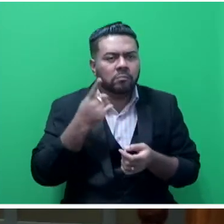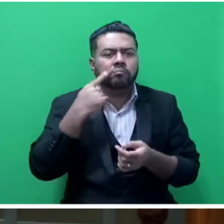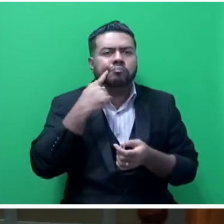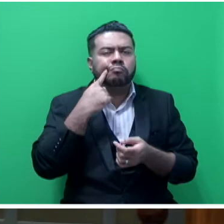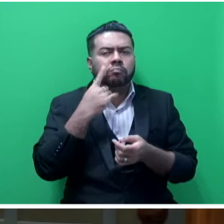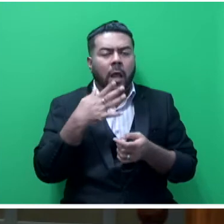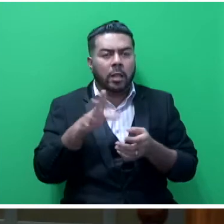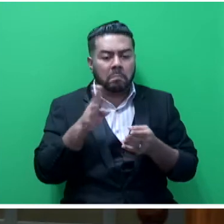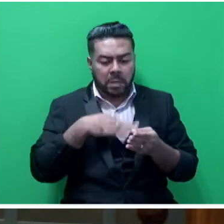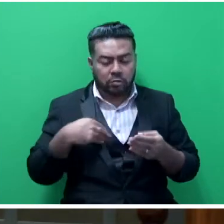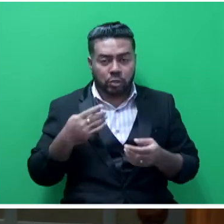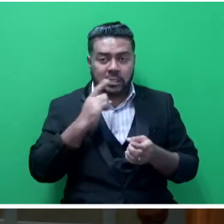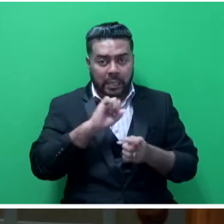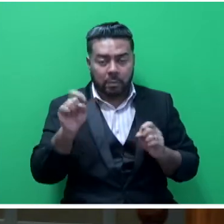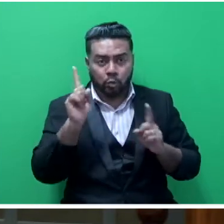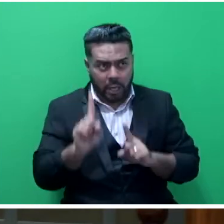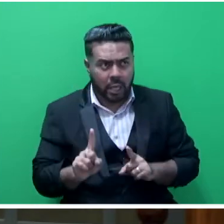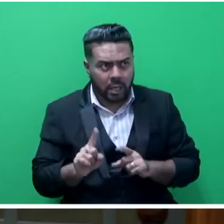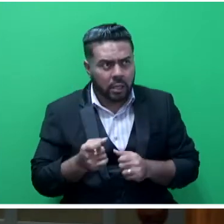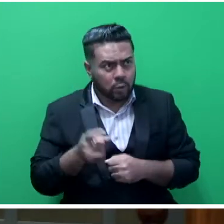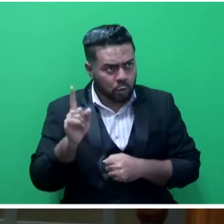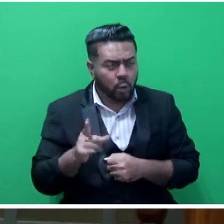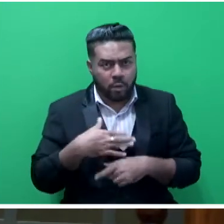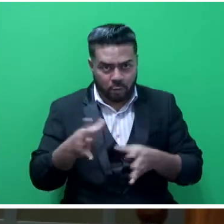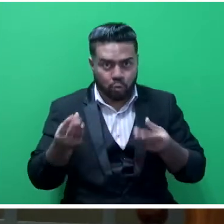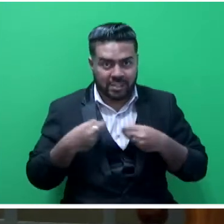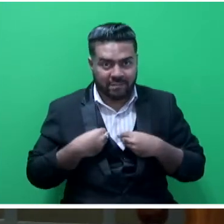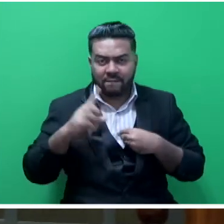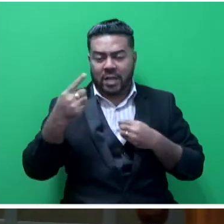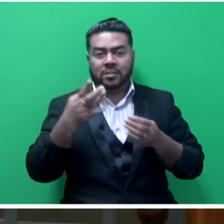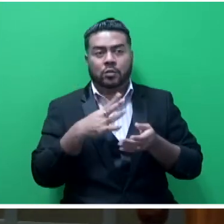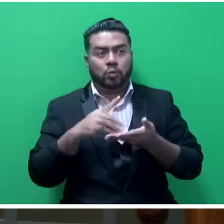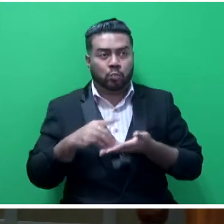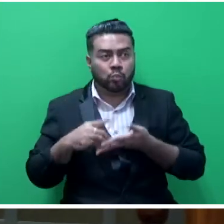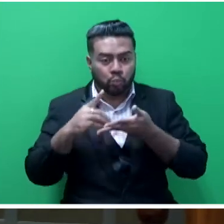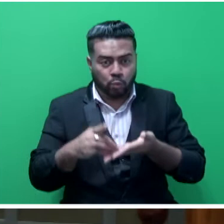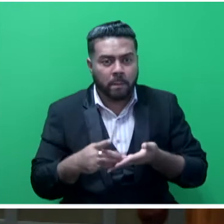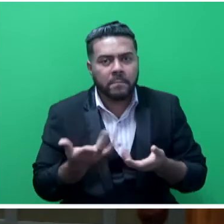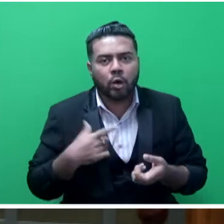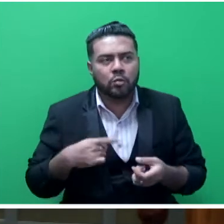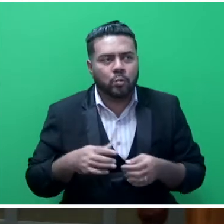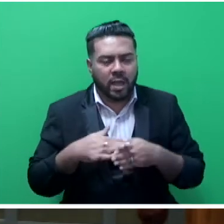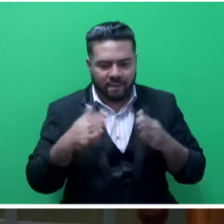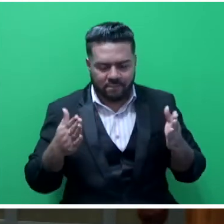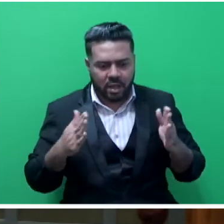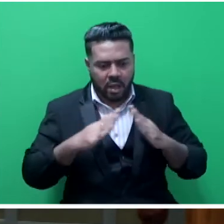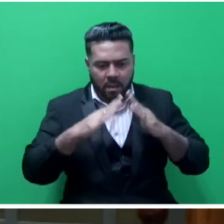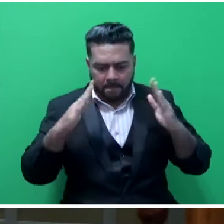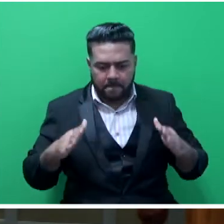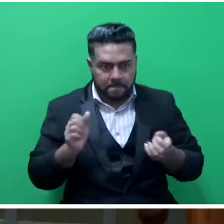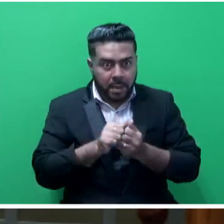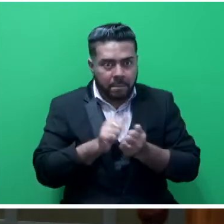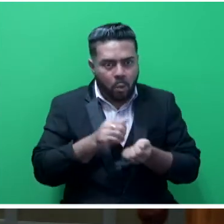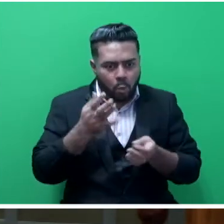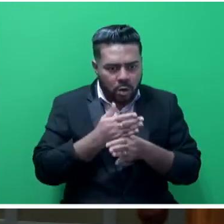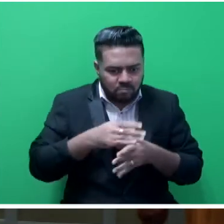statement today, that we received the first doses of vaccine in the Pacific, is because we have a house in order, because we've got the paperwork in place,